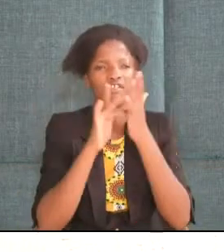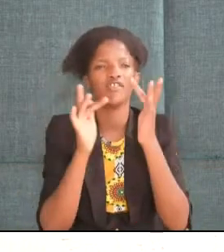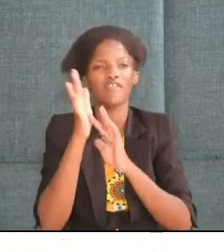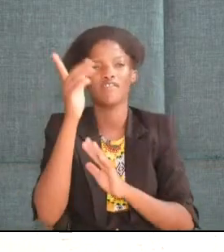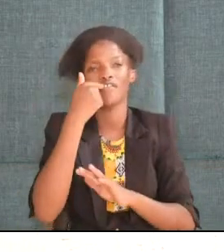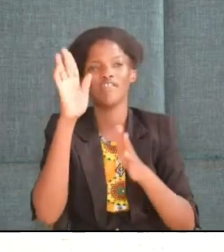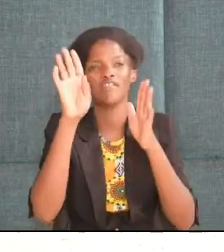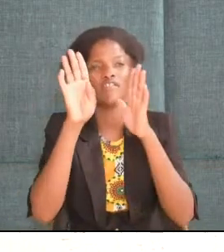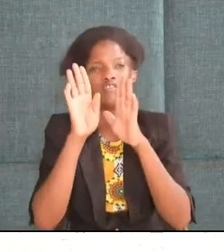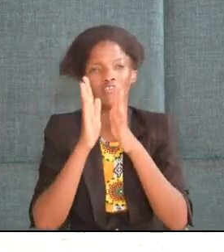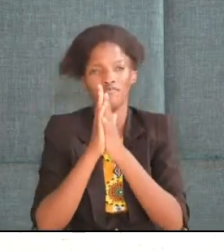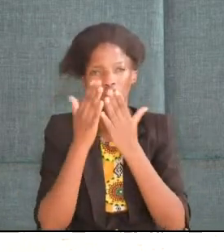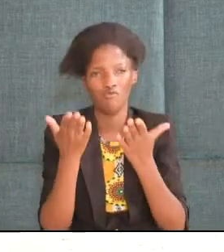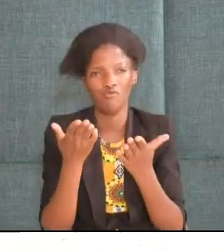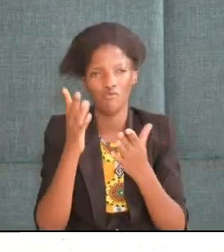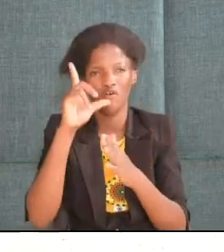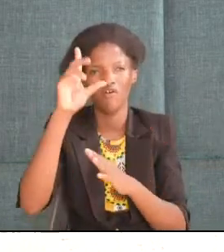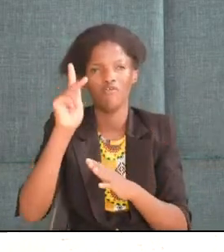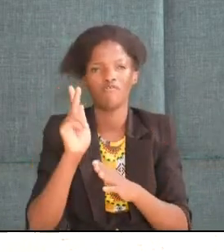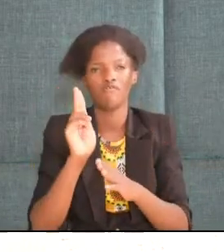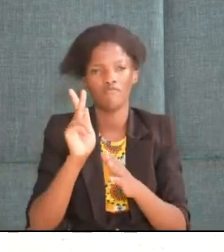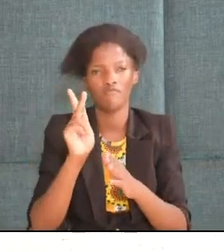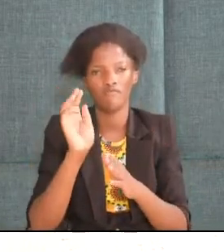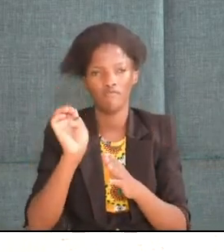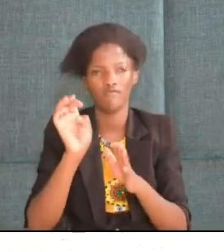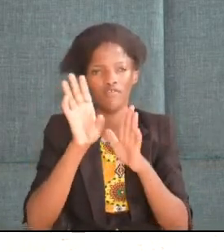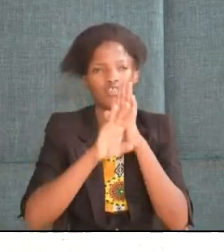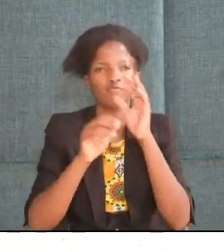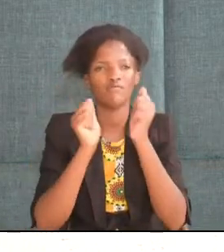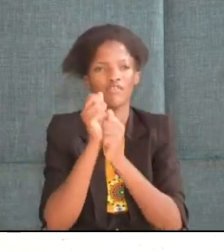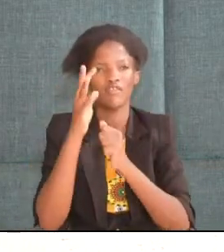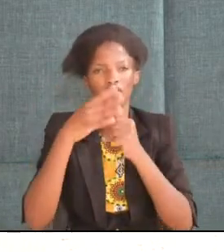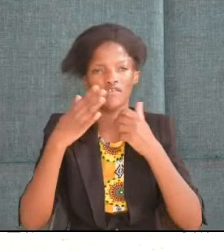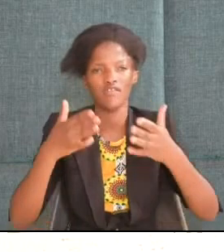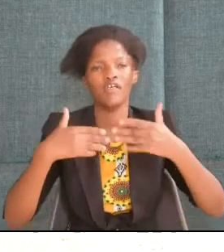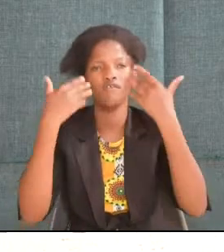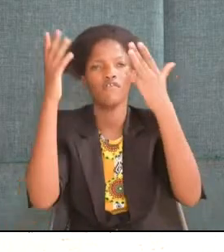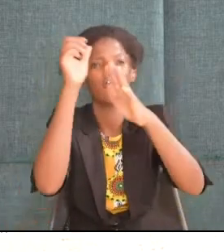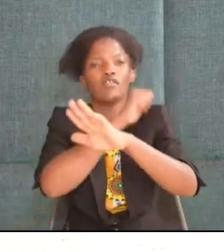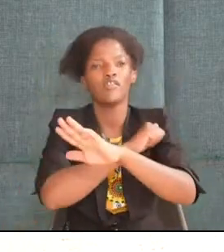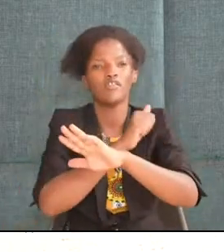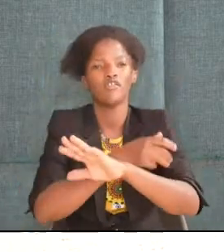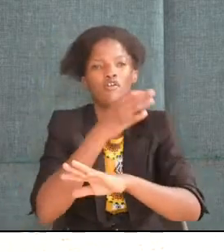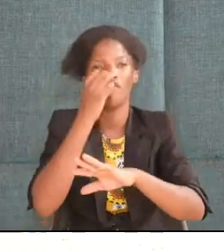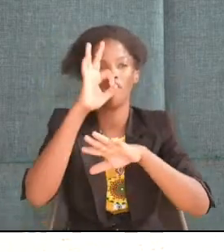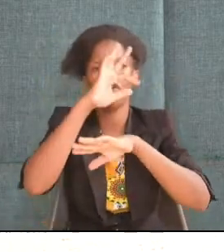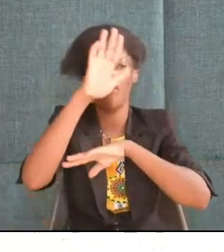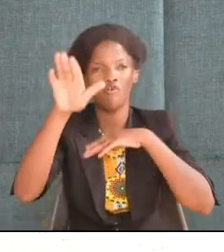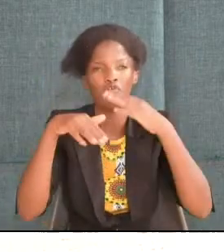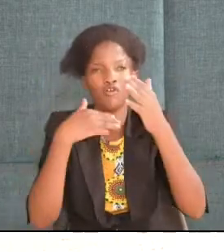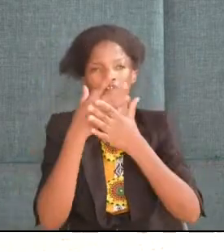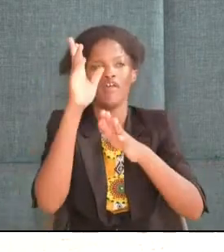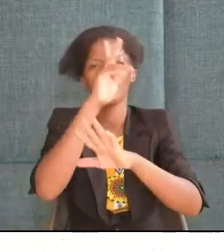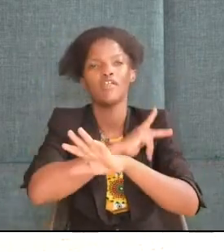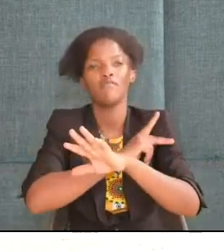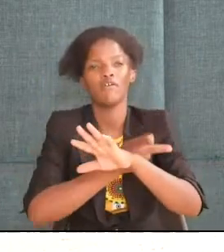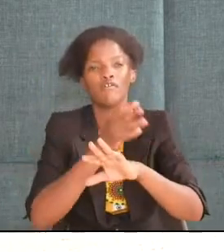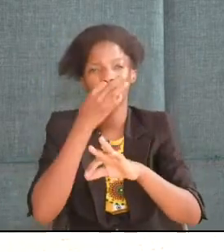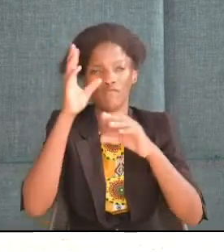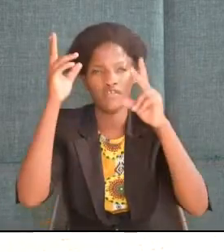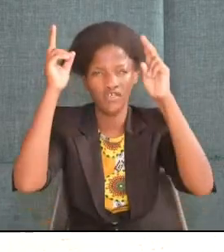book of Luke chapter 6 verse 19 that he has given us authority over all the power of the